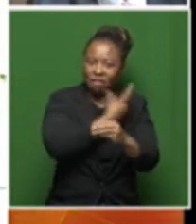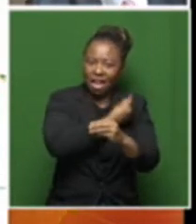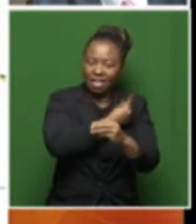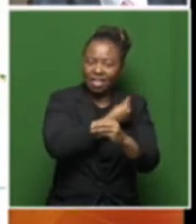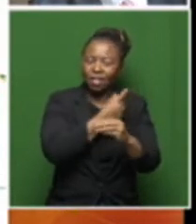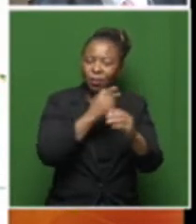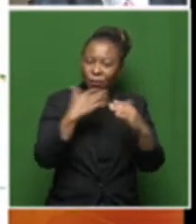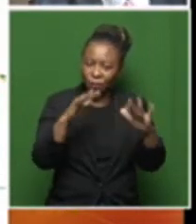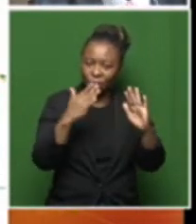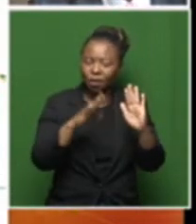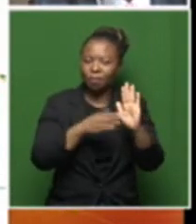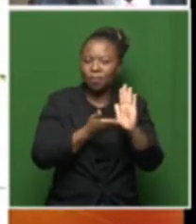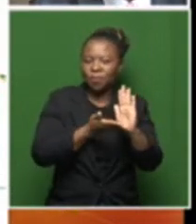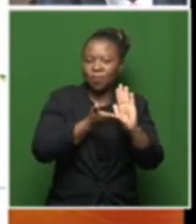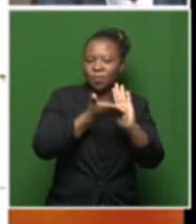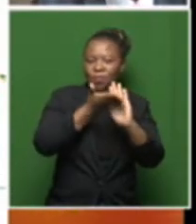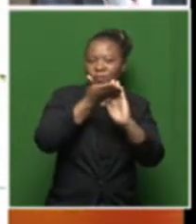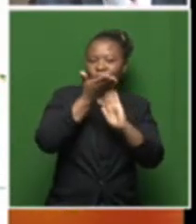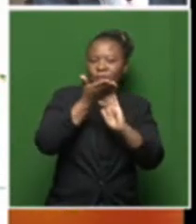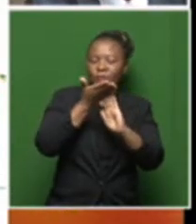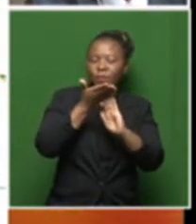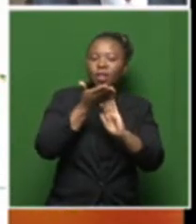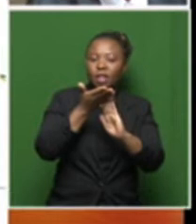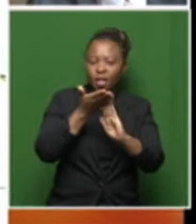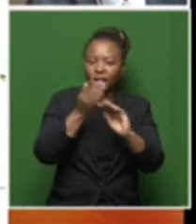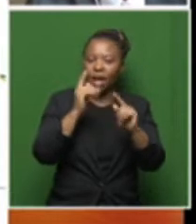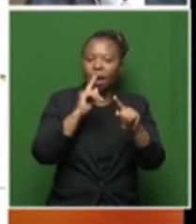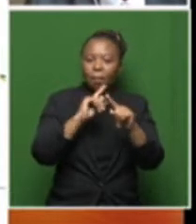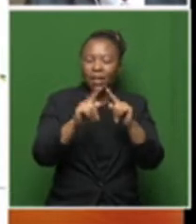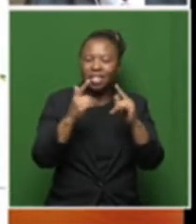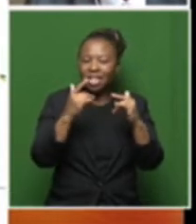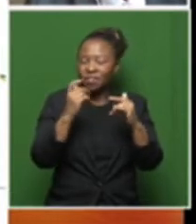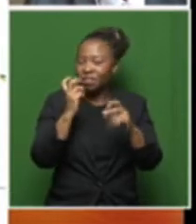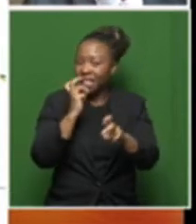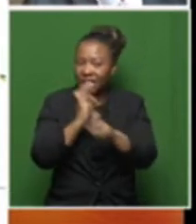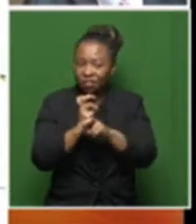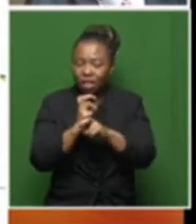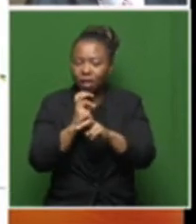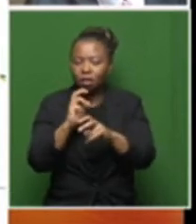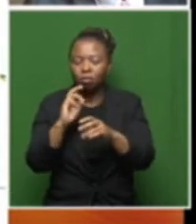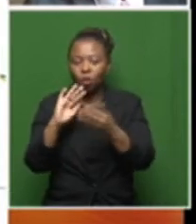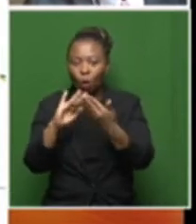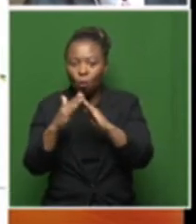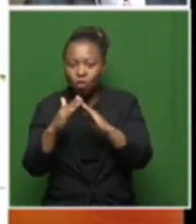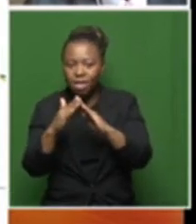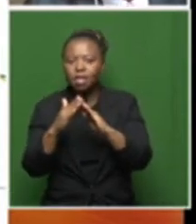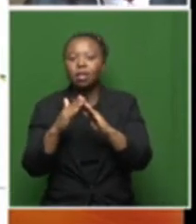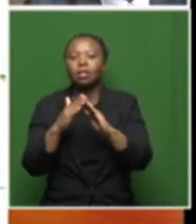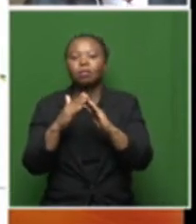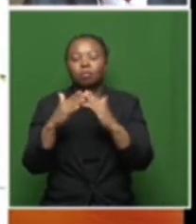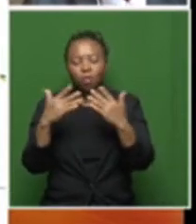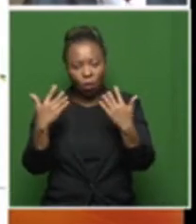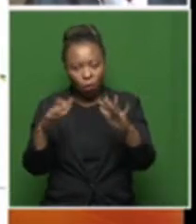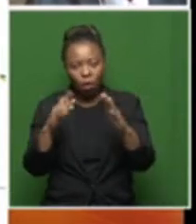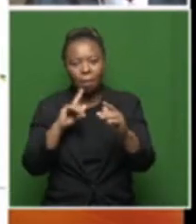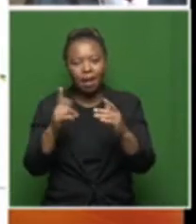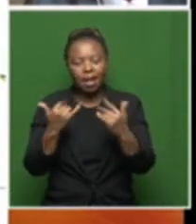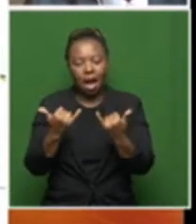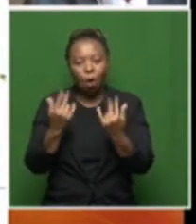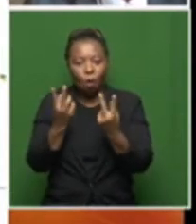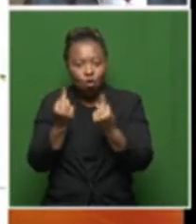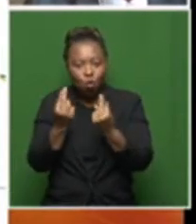vaccinations. Now that they are getting to slightly more difficult to reach communities, it went down a bit. But with the introduction of the new